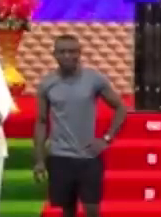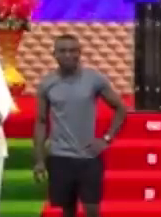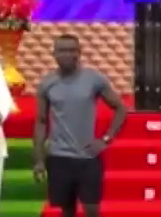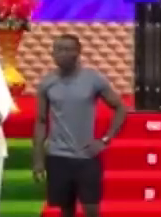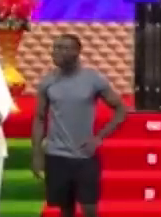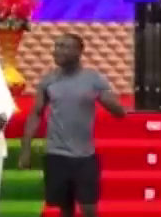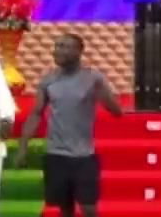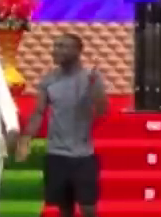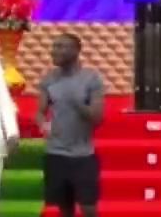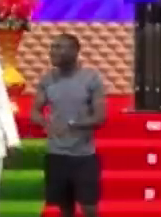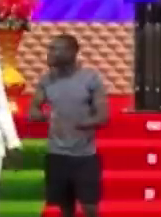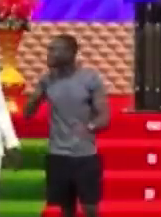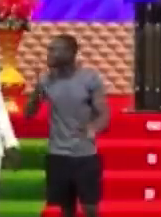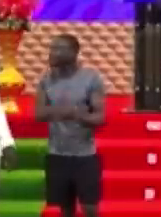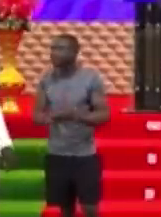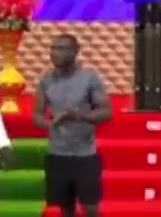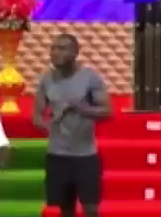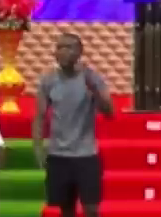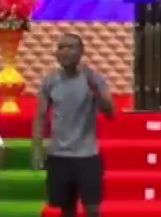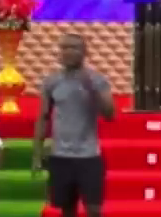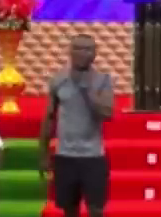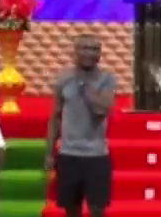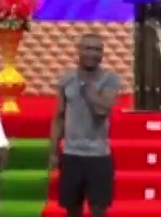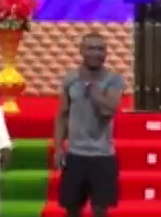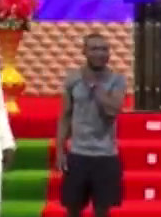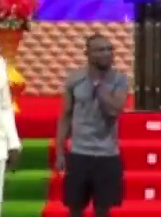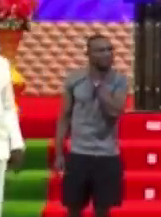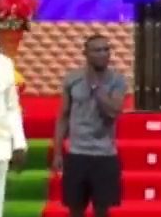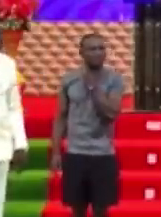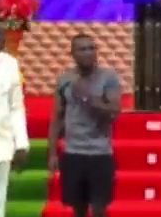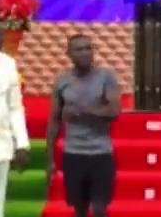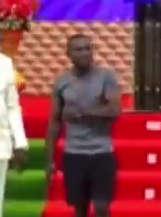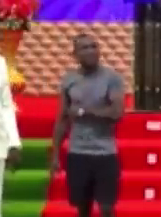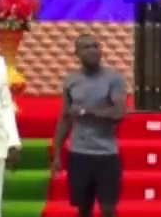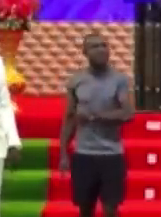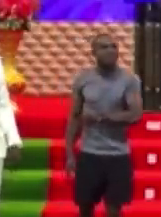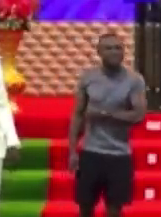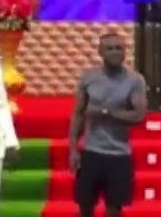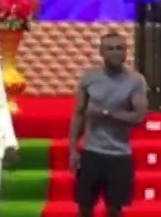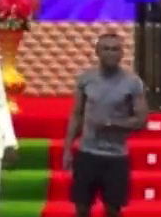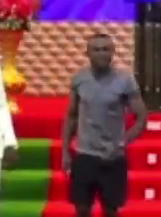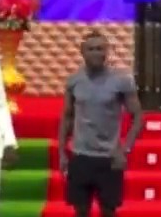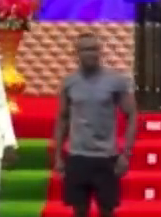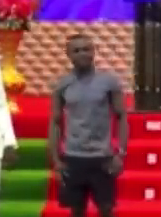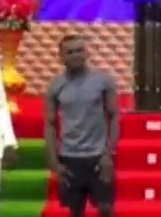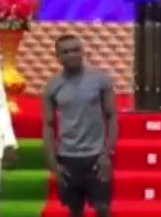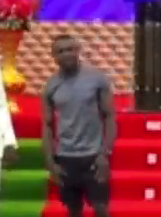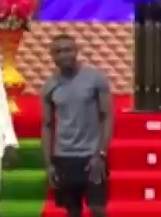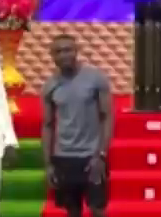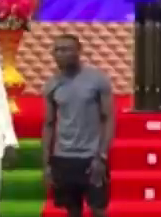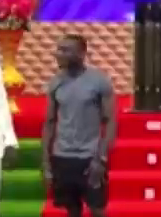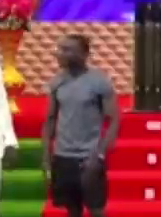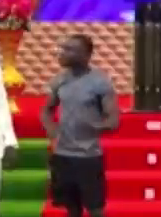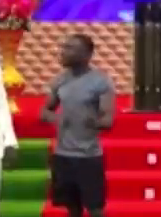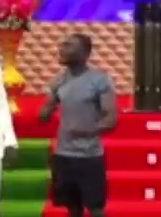won soke niyan hallelujah mo fi di jale mo bere si ni yin le awon erobe ankan ti se mi ni mo wa bere